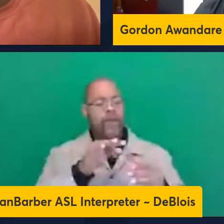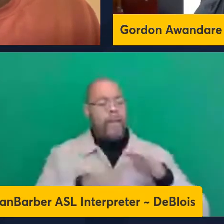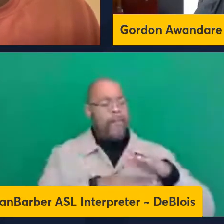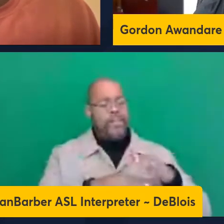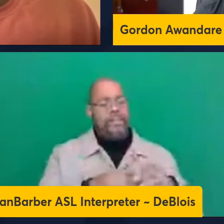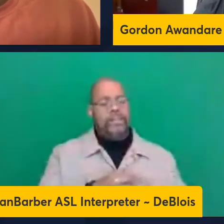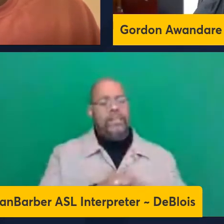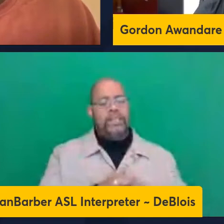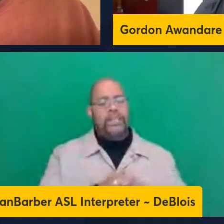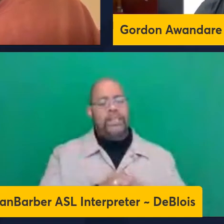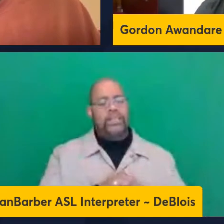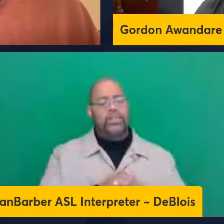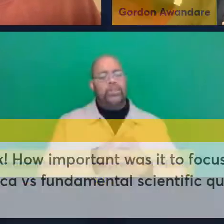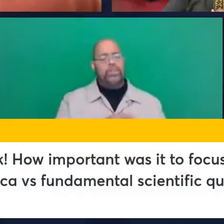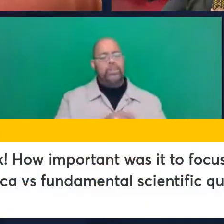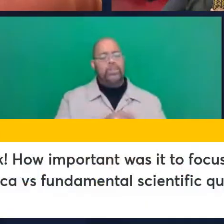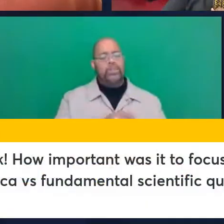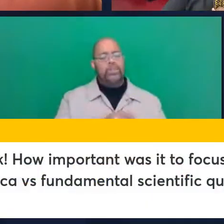questions to get funding?